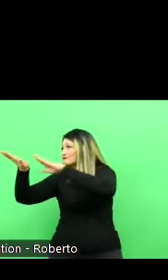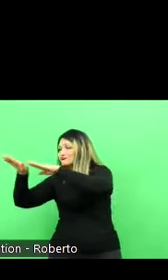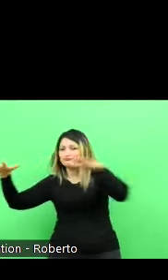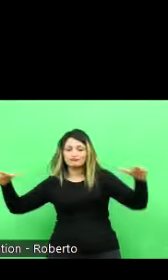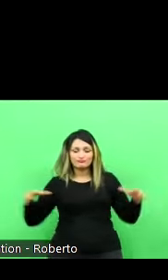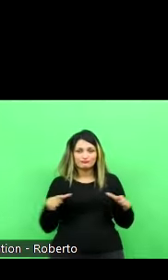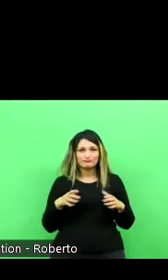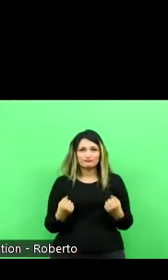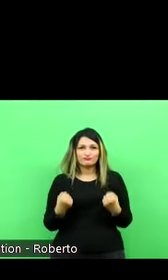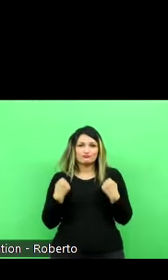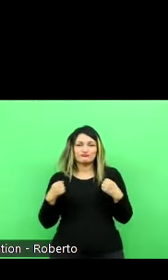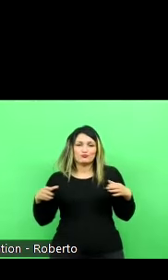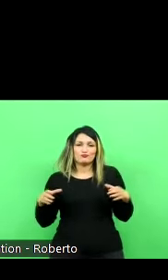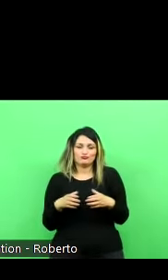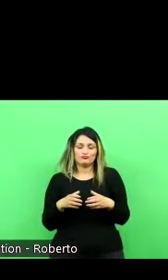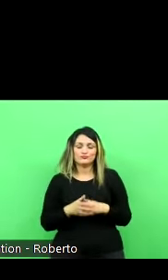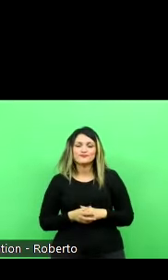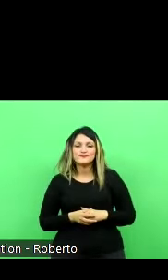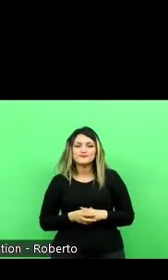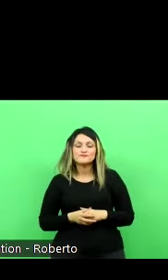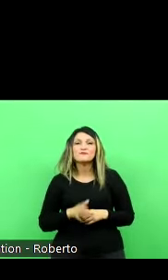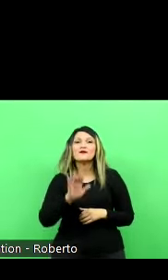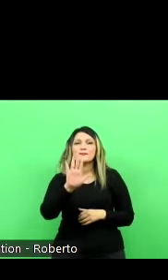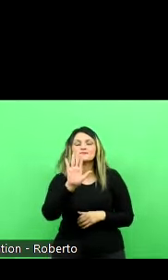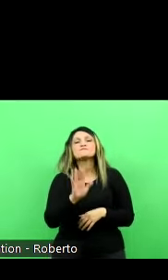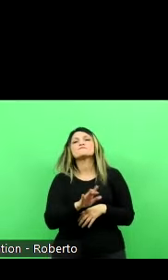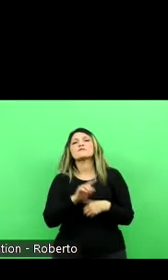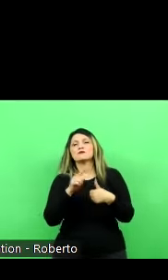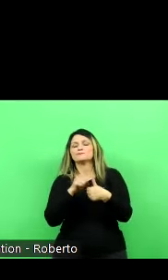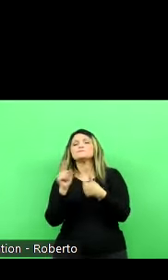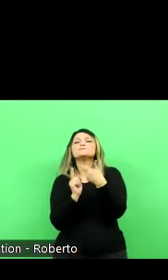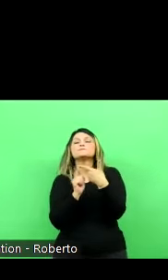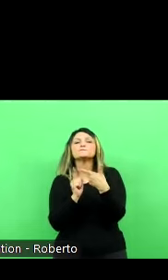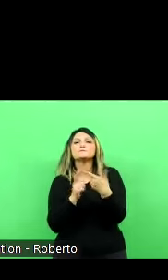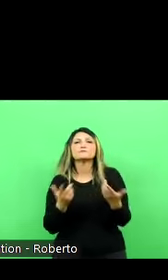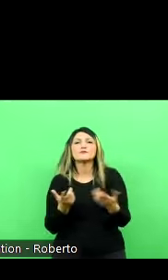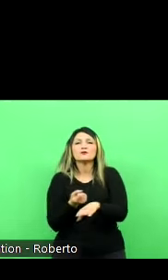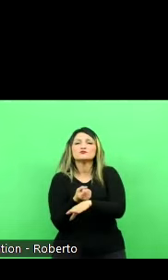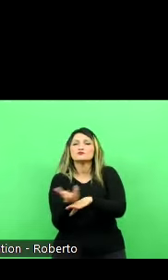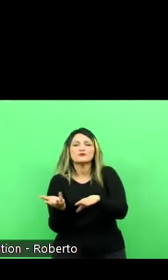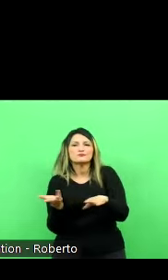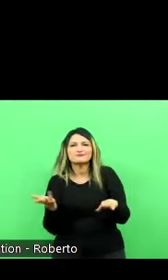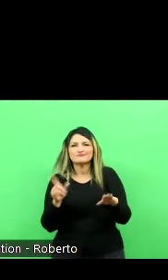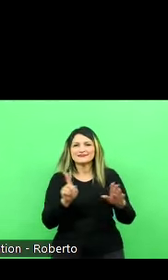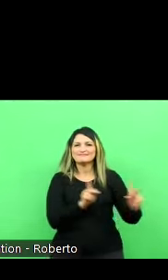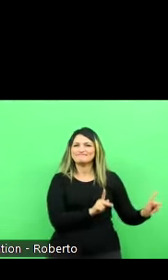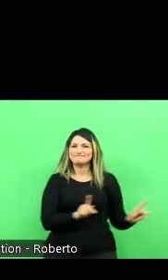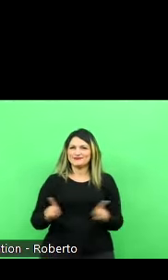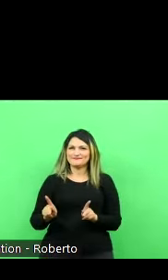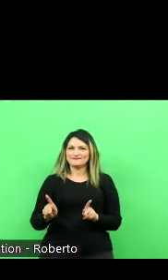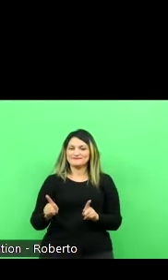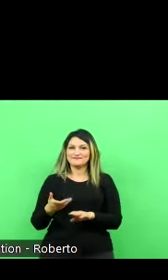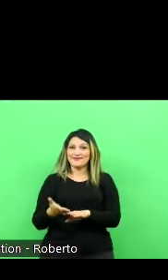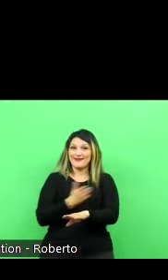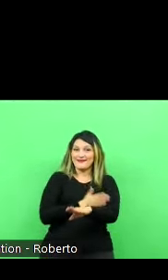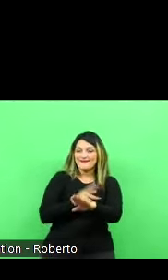commitment, is very wide. We want to develop a local residence plan that incorporates all of these lessons learned,